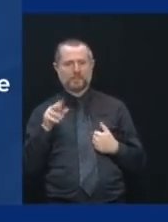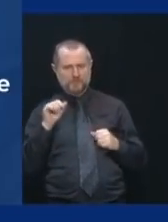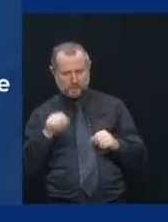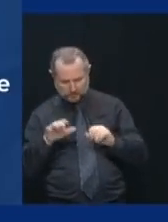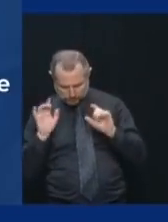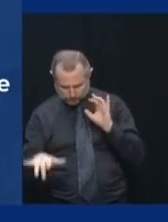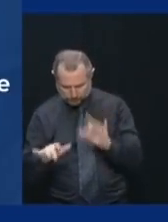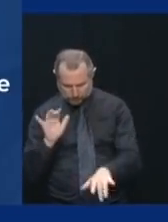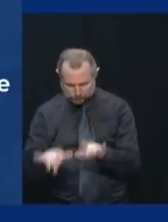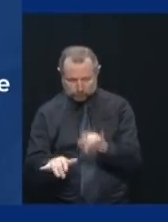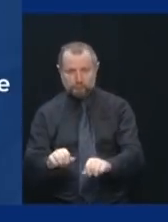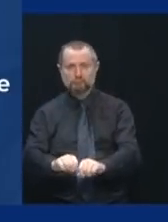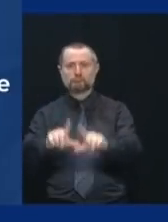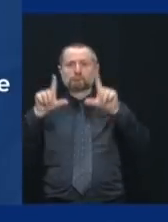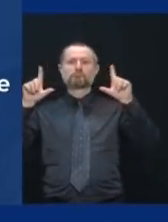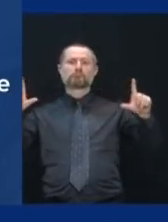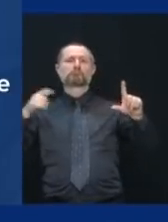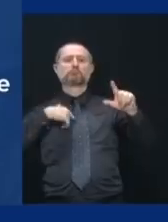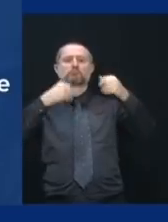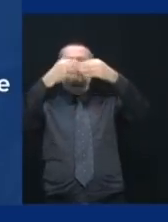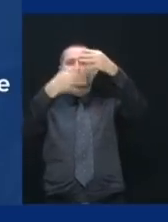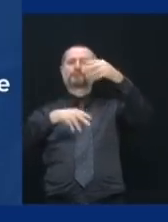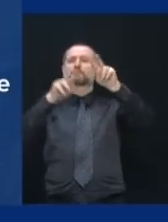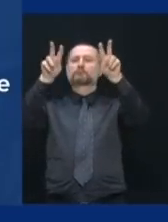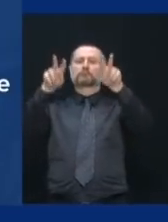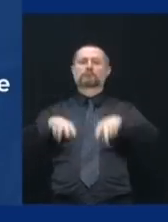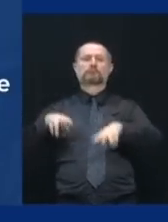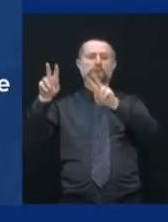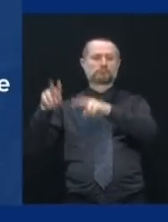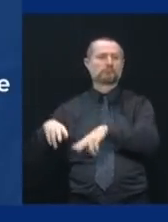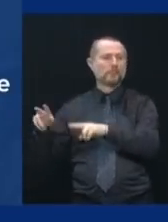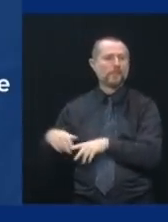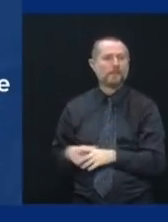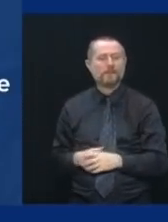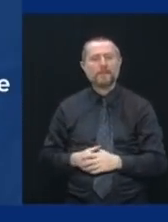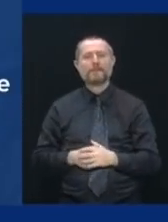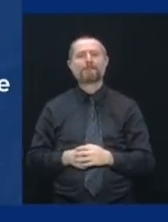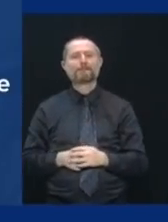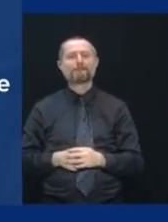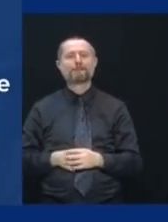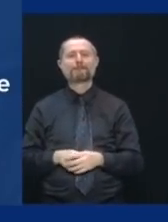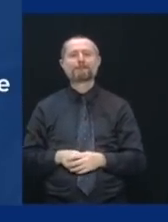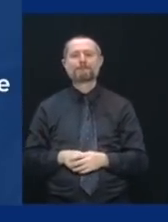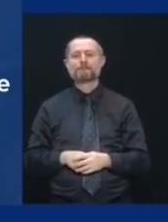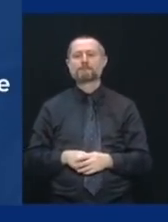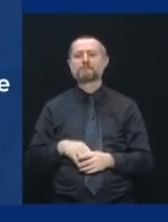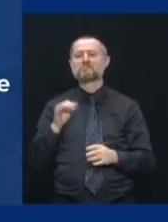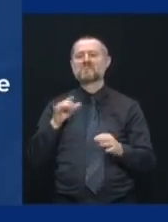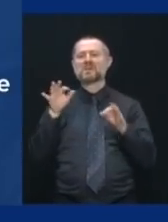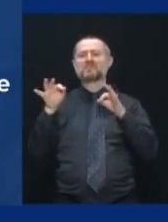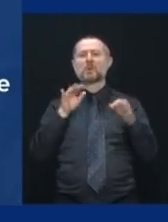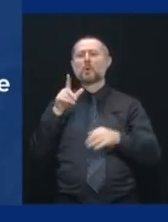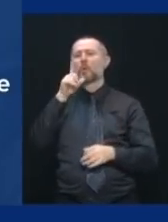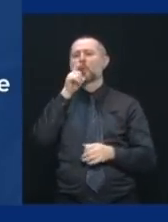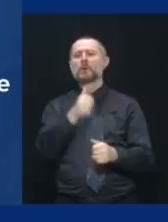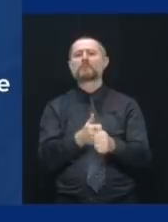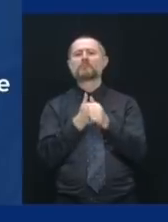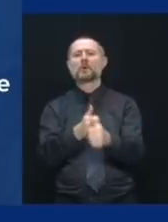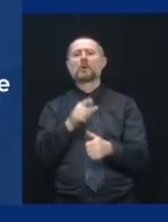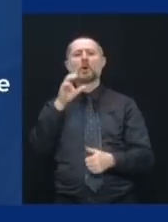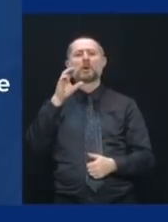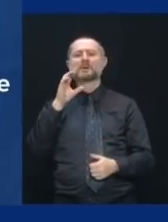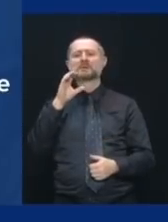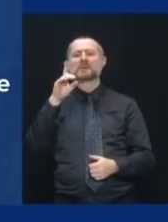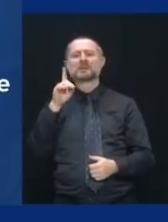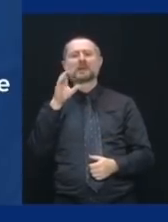That's basically a clarification of some of the specifics of the federal CDC